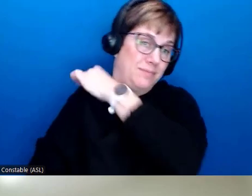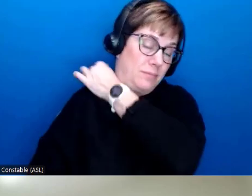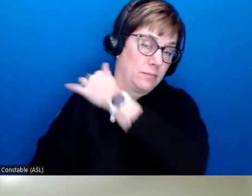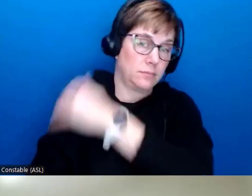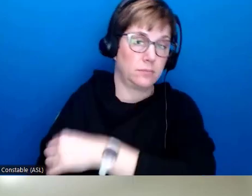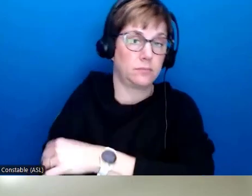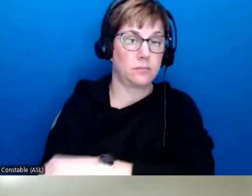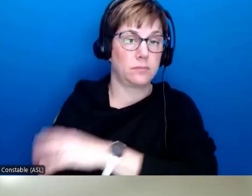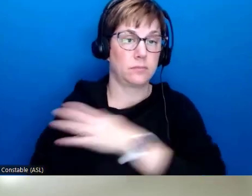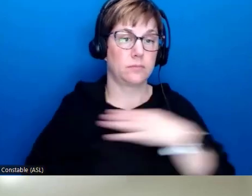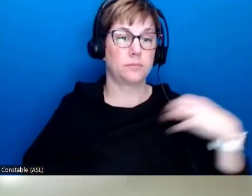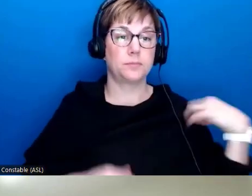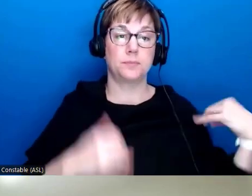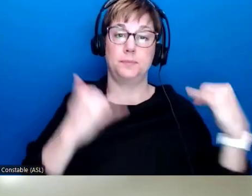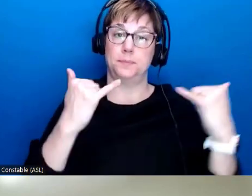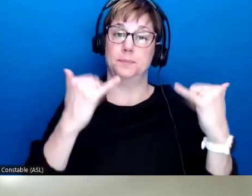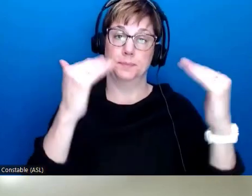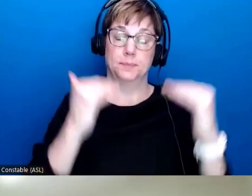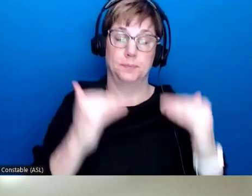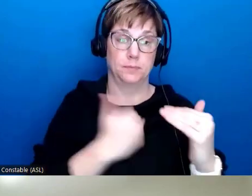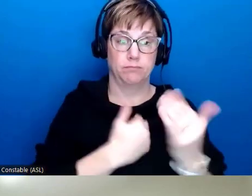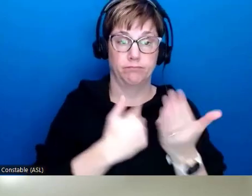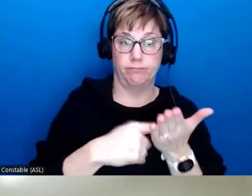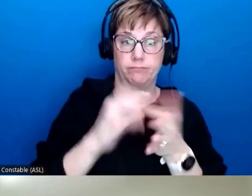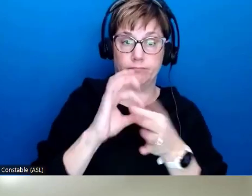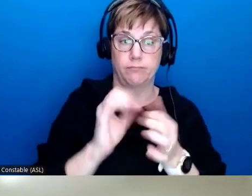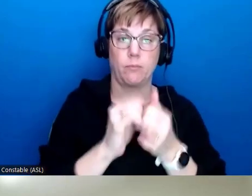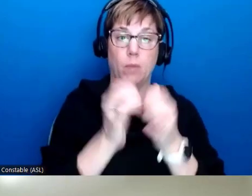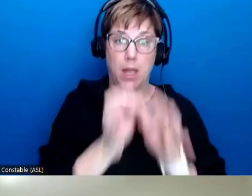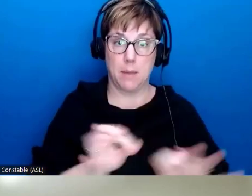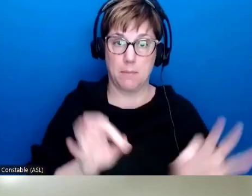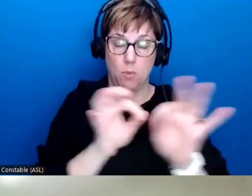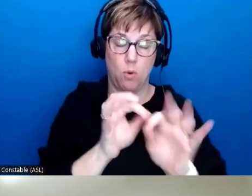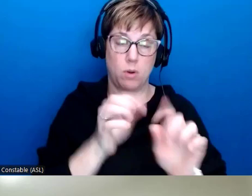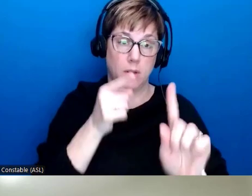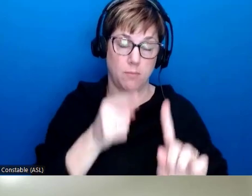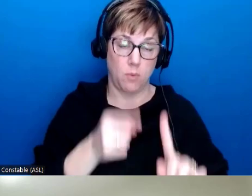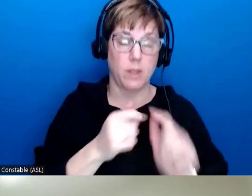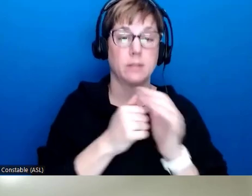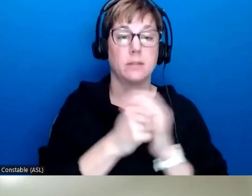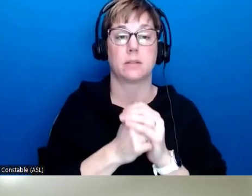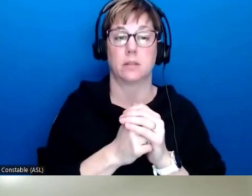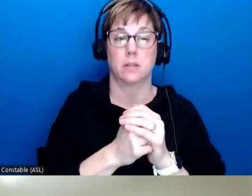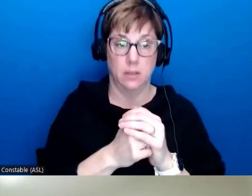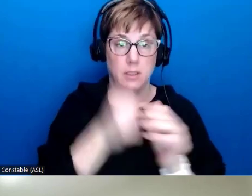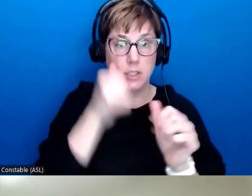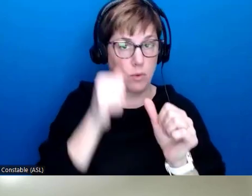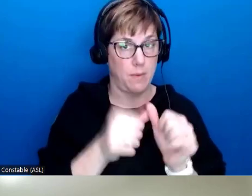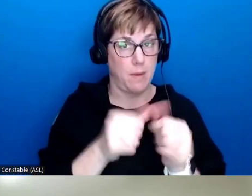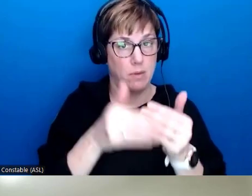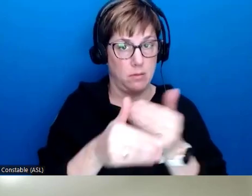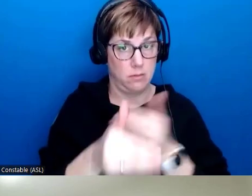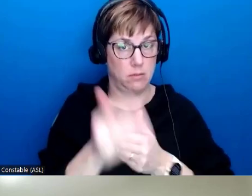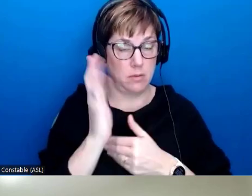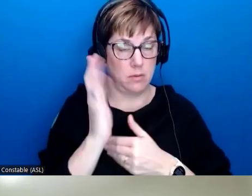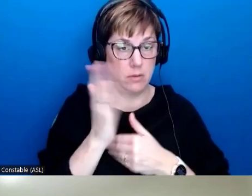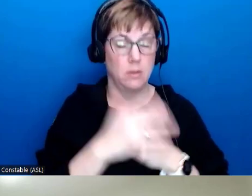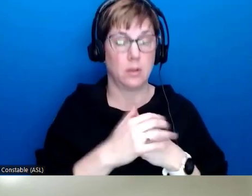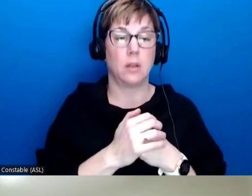Just continuing our discussion of important points to keep in mind as we go throughout the presentation. Riz mentioned